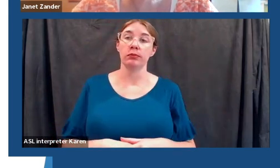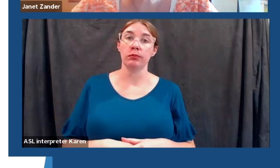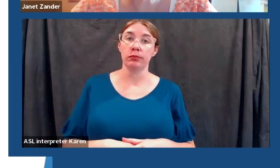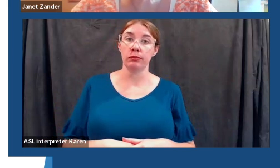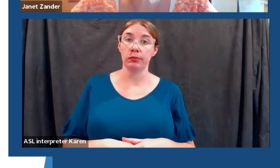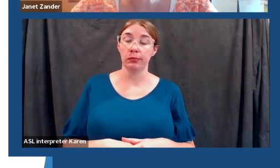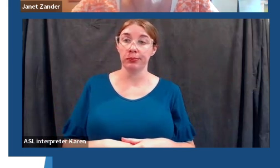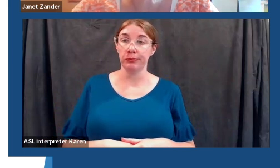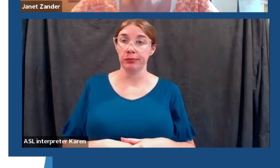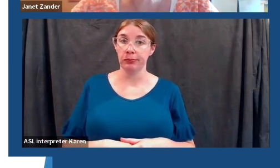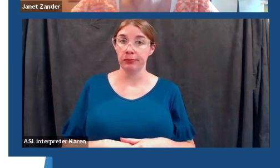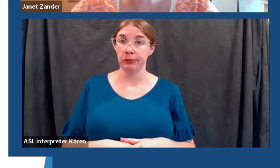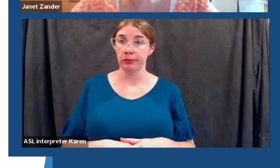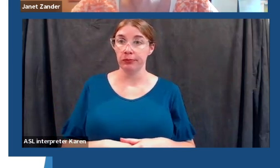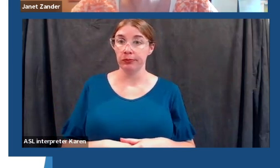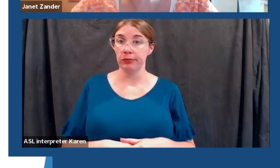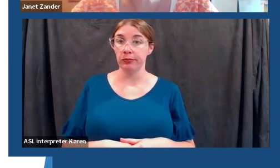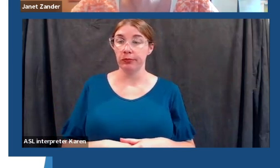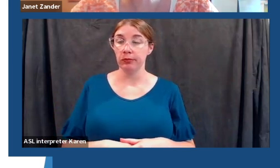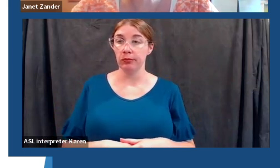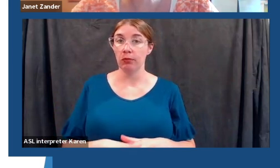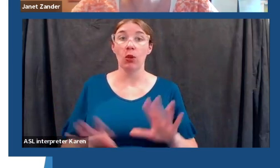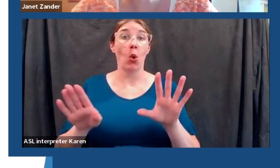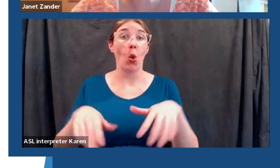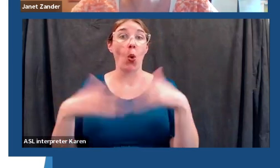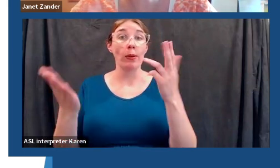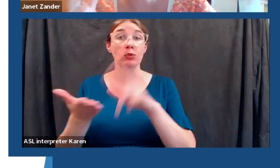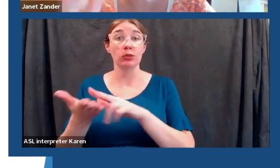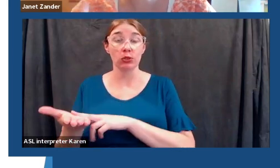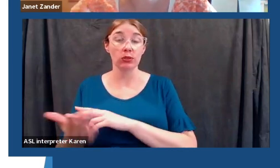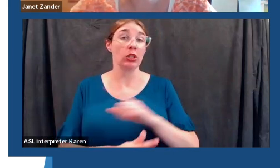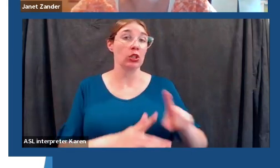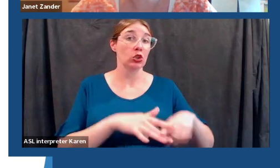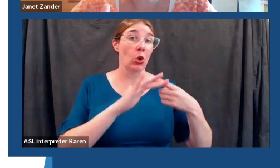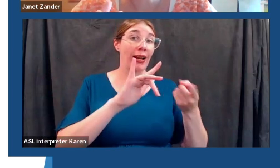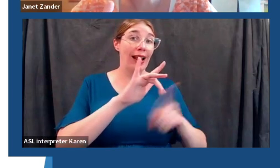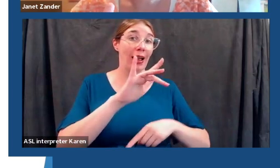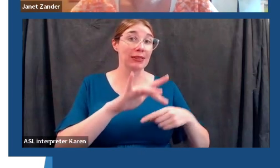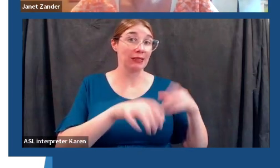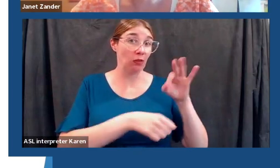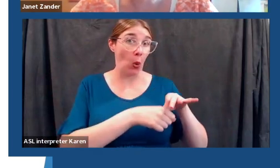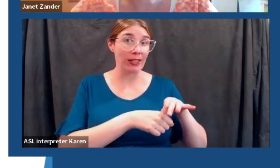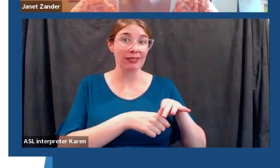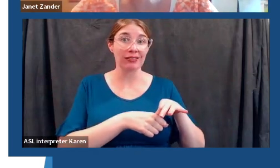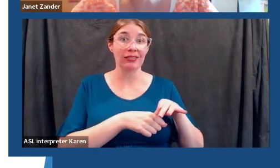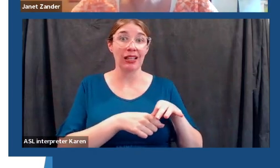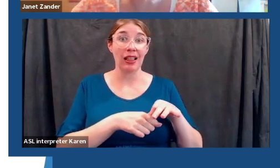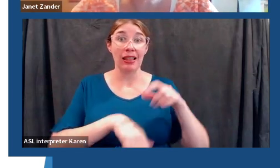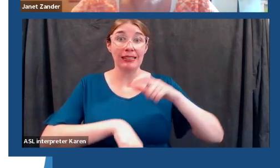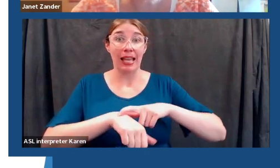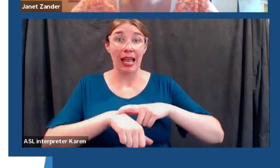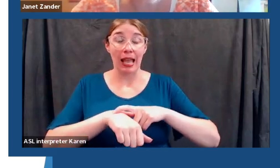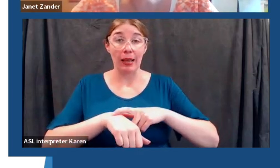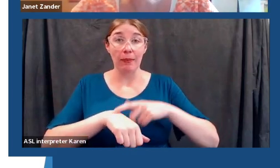when open registration and the start of absentee voting again is only 3 days. So it's really going to